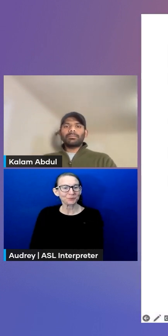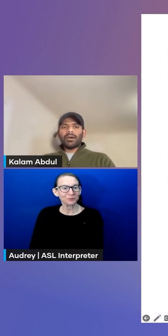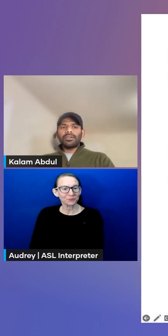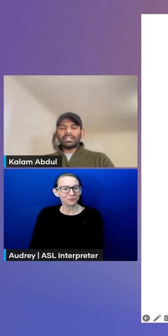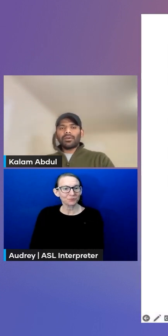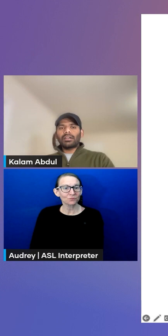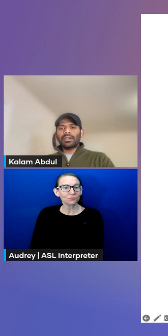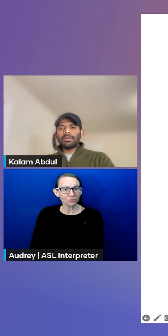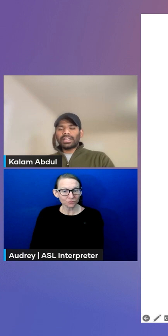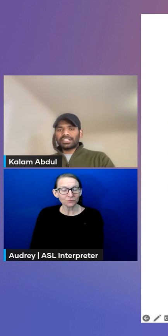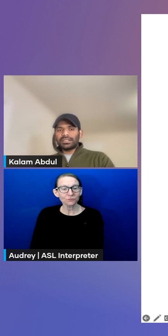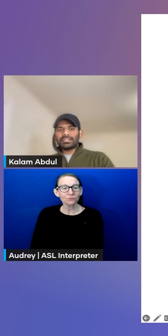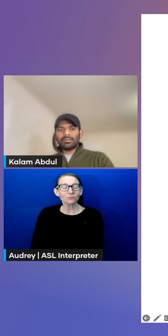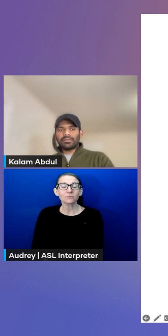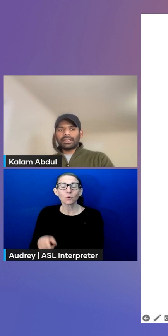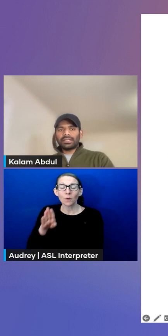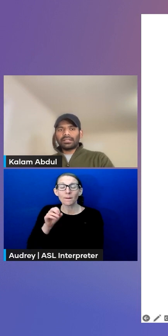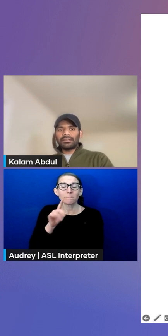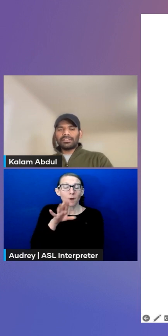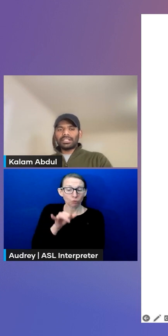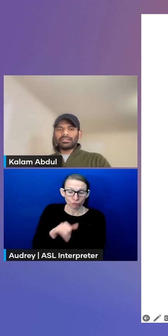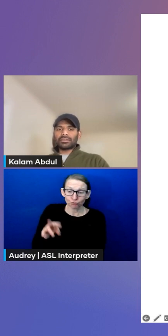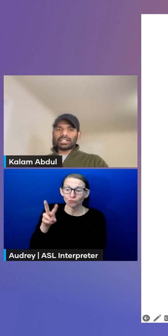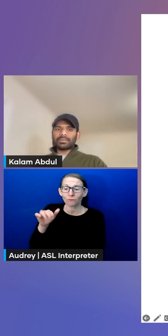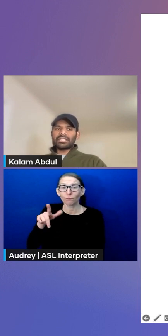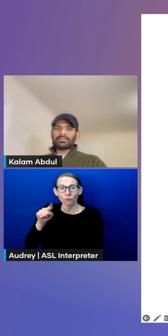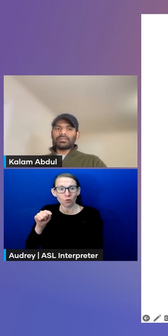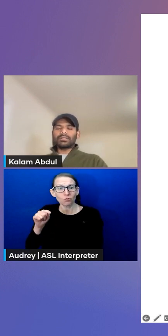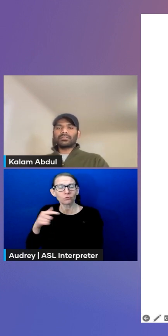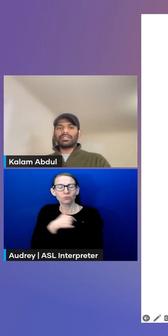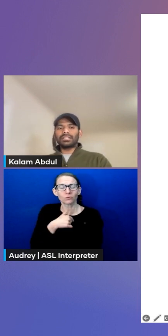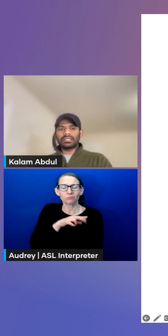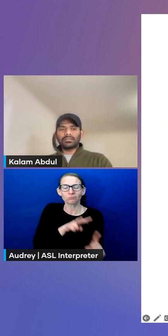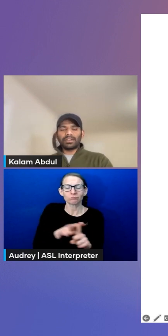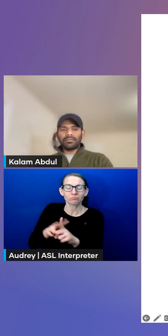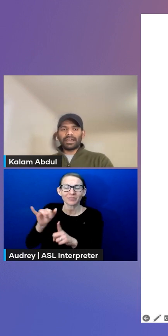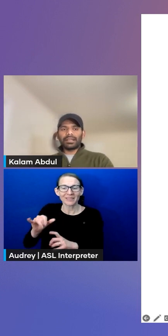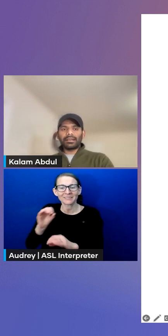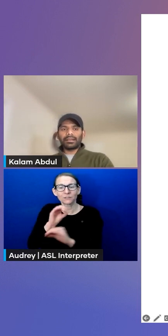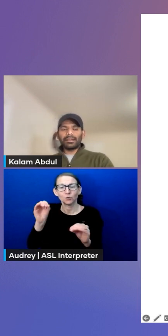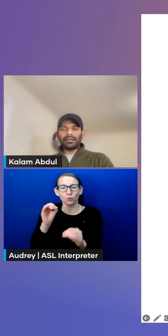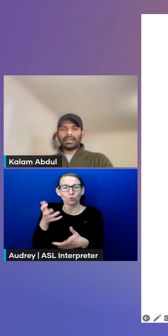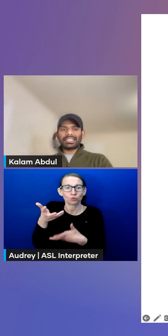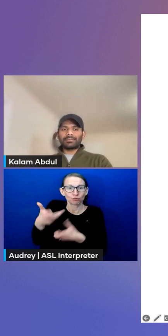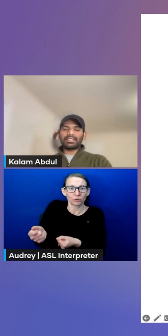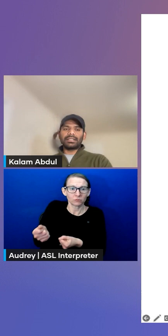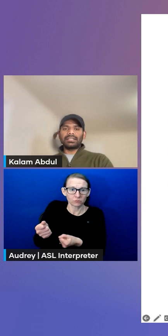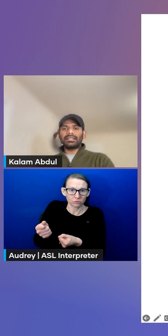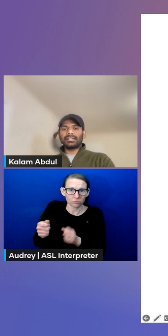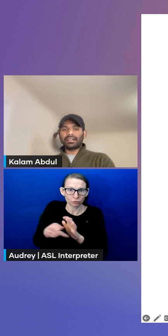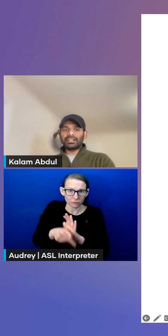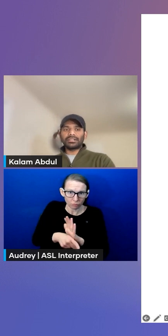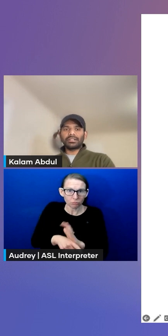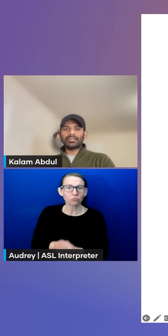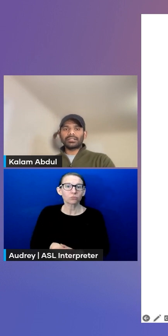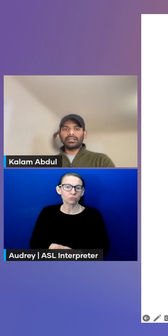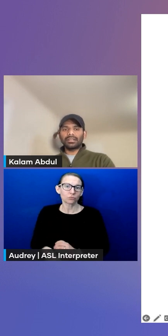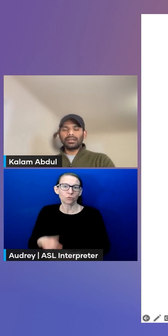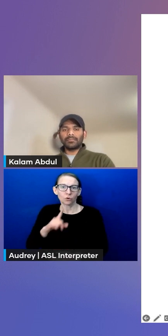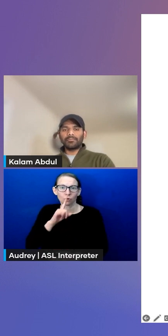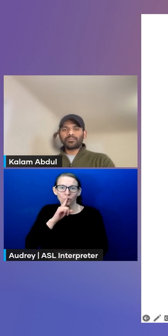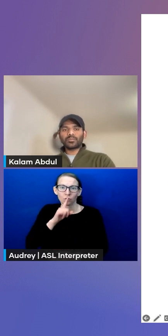So with the boundary involved, we're able to achieve some of the zero trust principles, which is verifying explicitly the